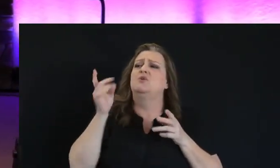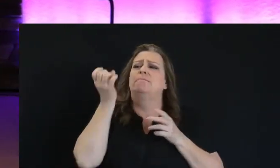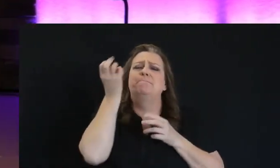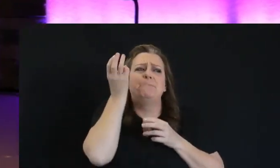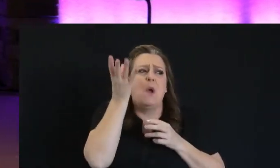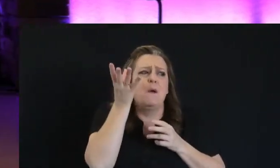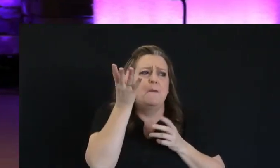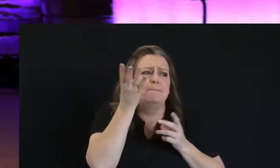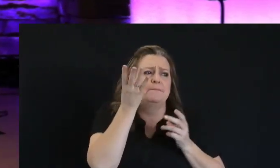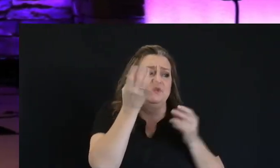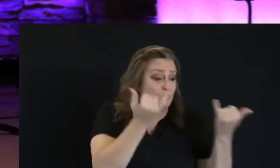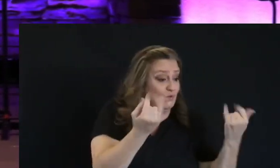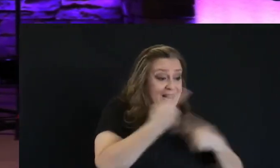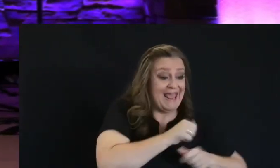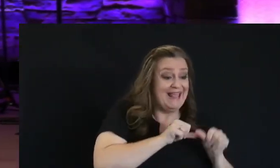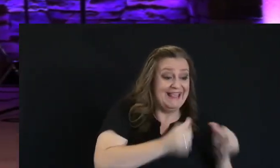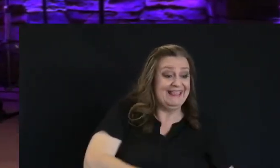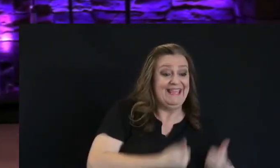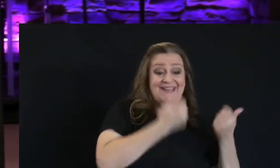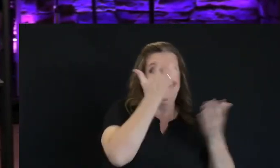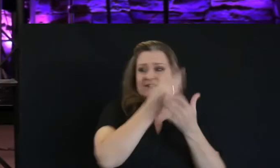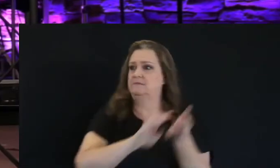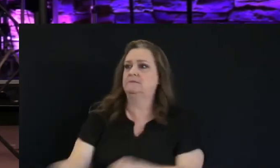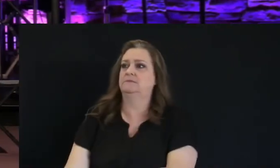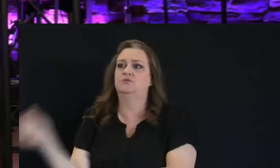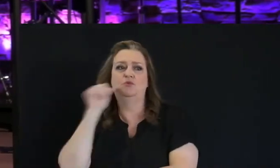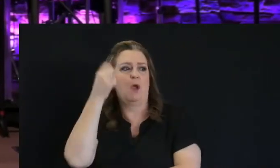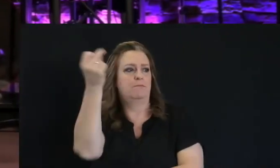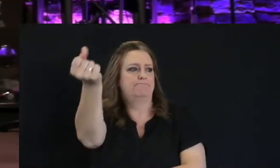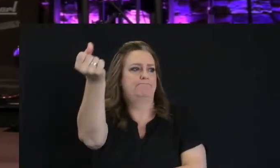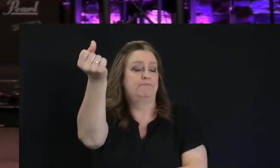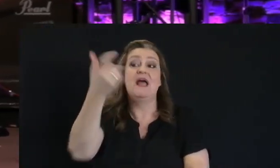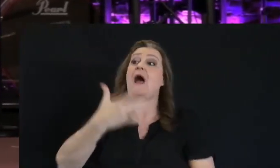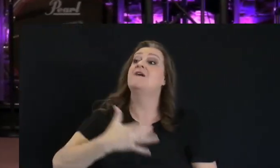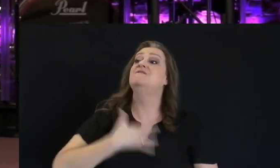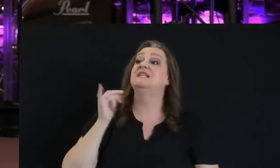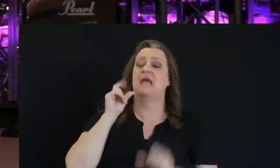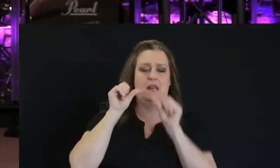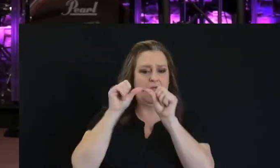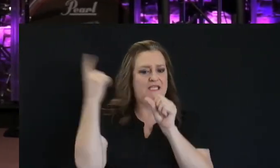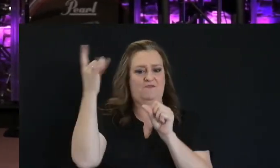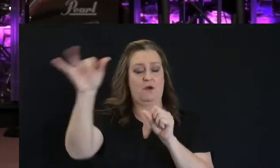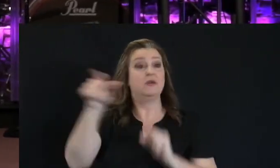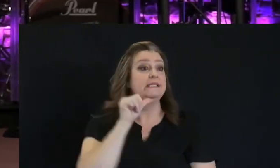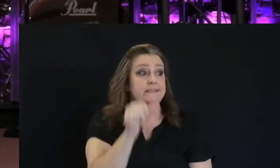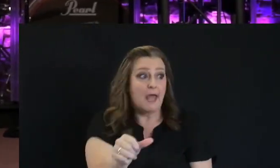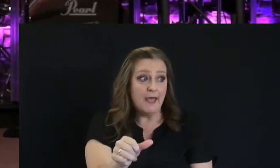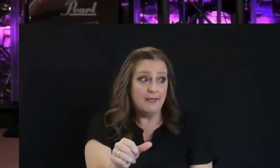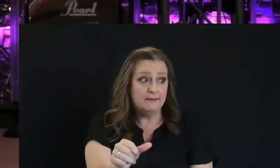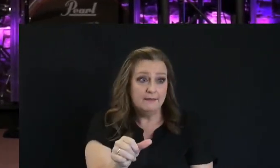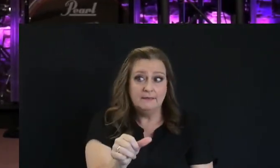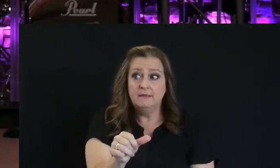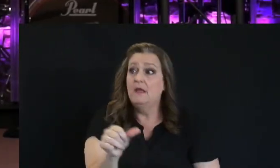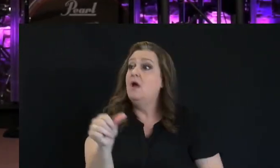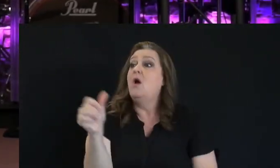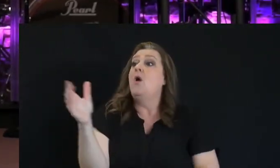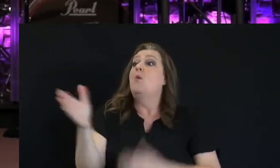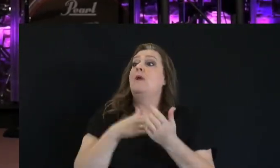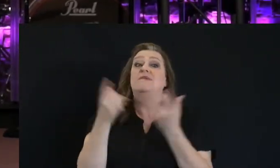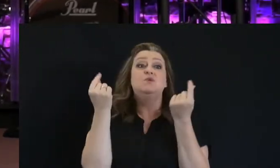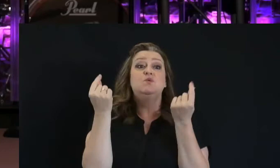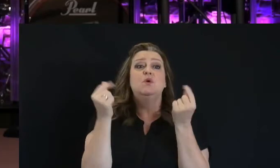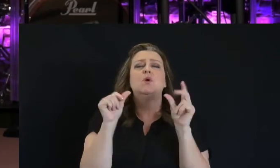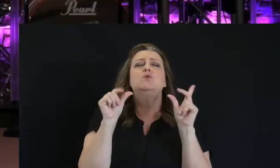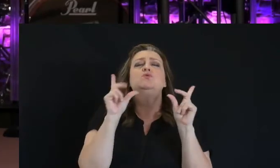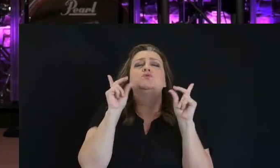You're here today and gone tomorrow. That's how quickly life is gonna go. I know it feels like it's gonna last forever. It's not. Whatever you do, do